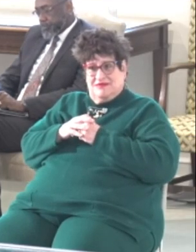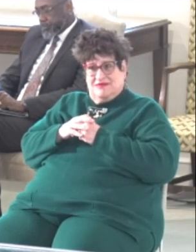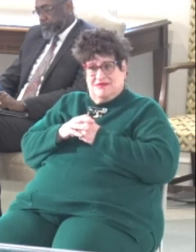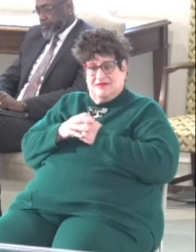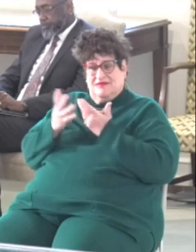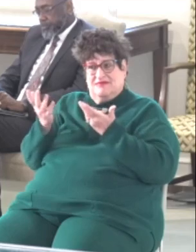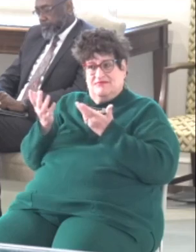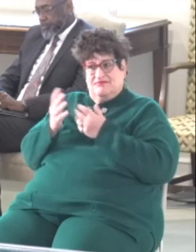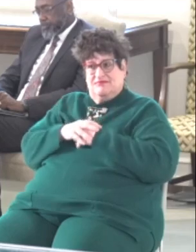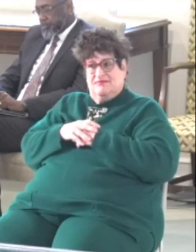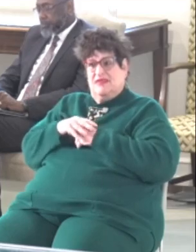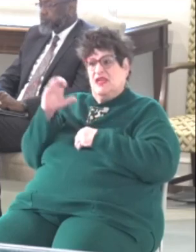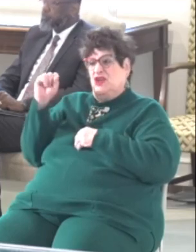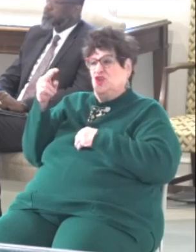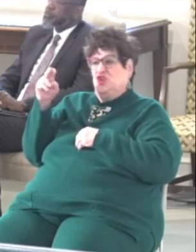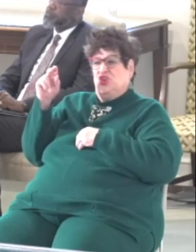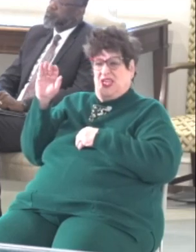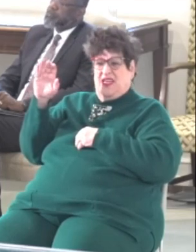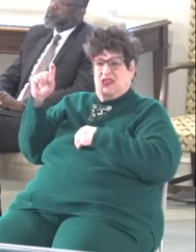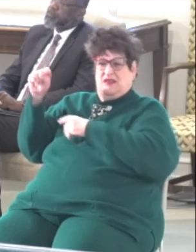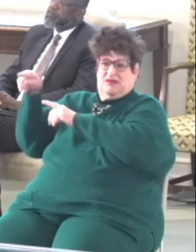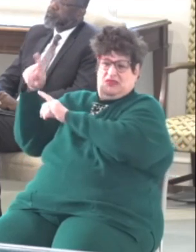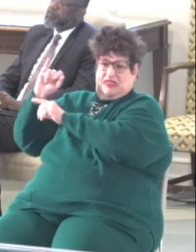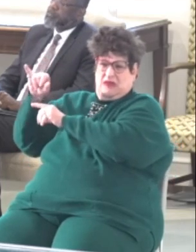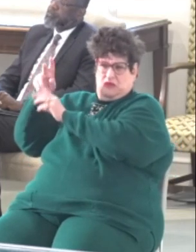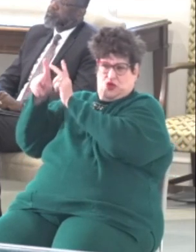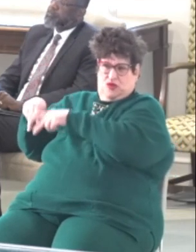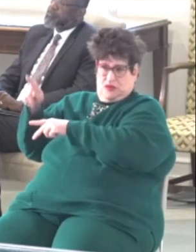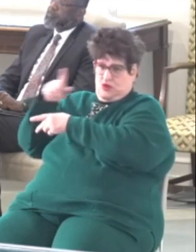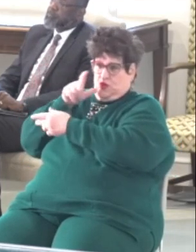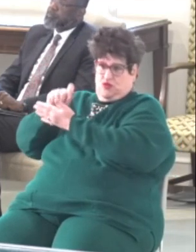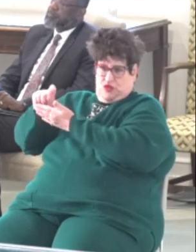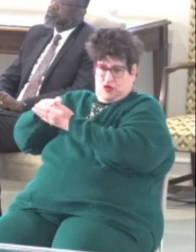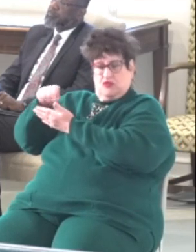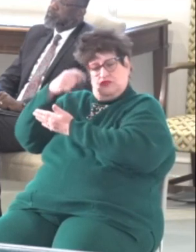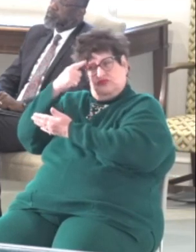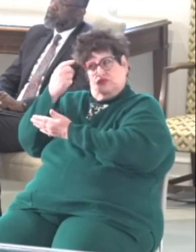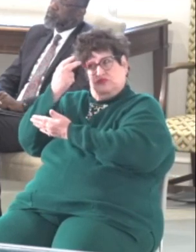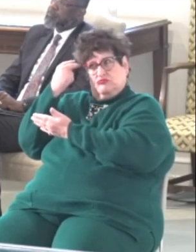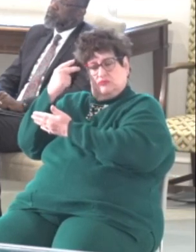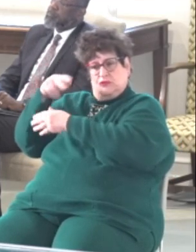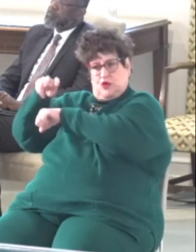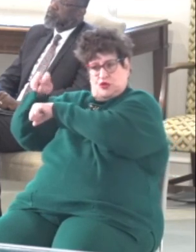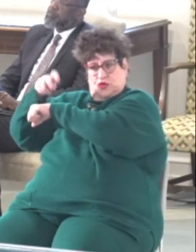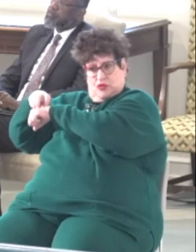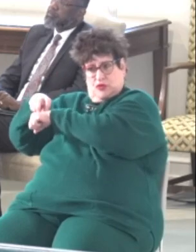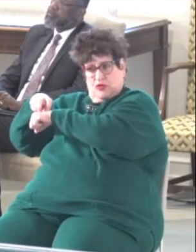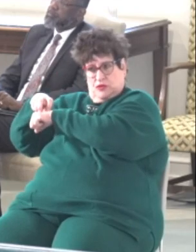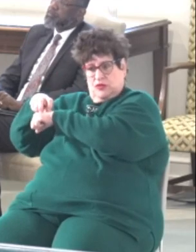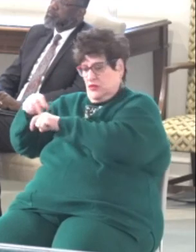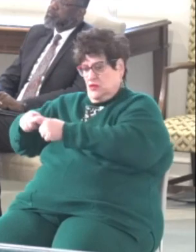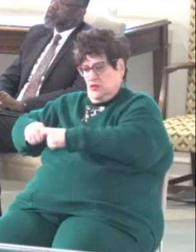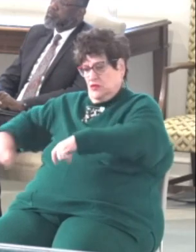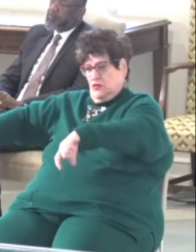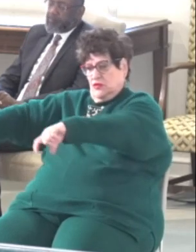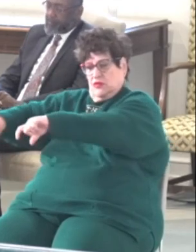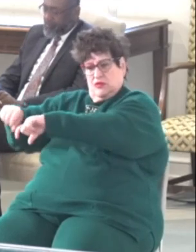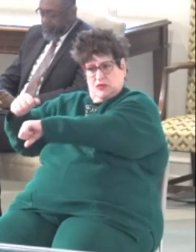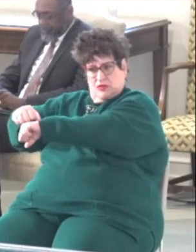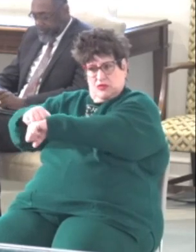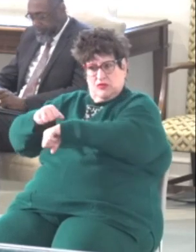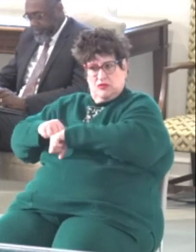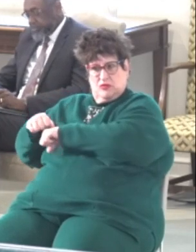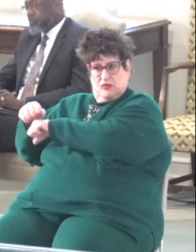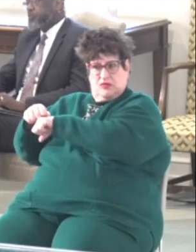Schick invites us to remember that Newgrange and other stone circles were not built by